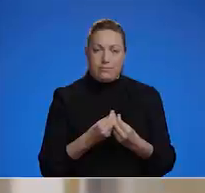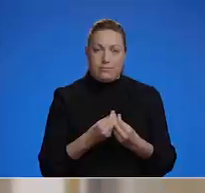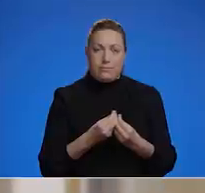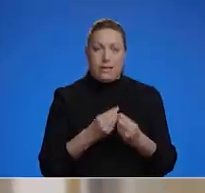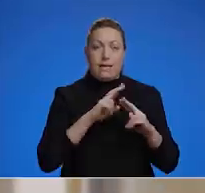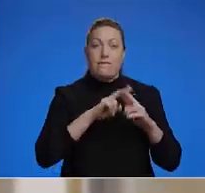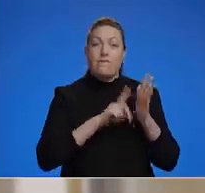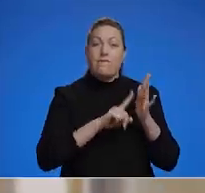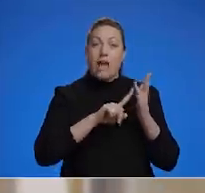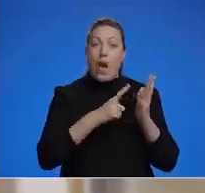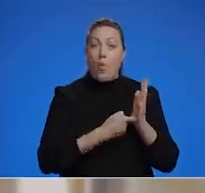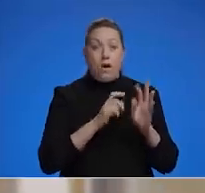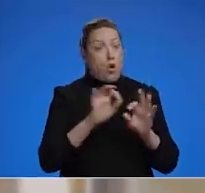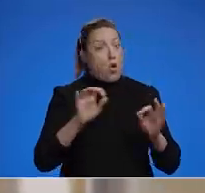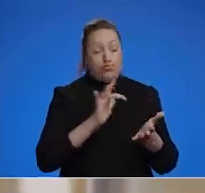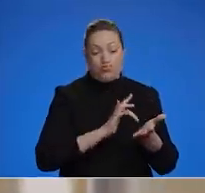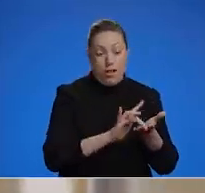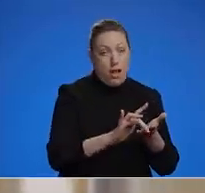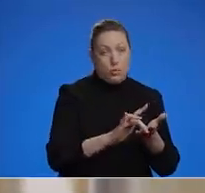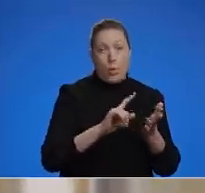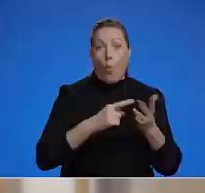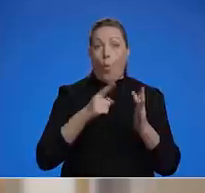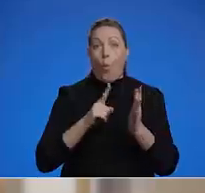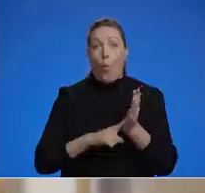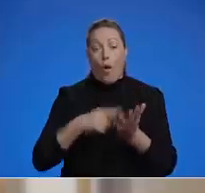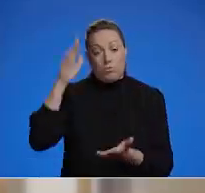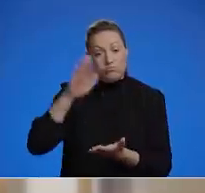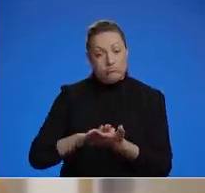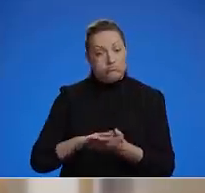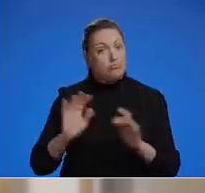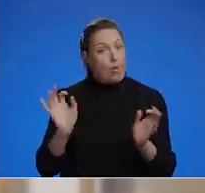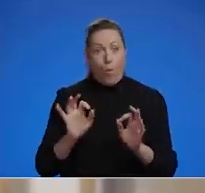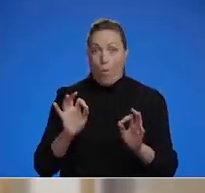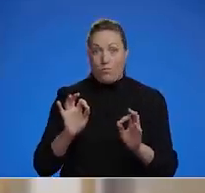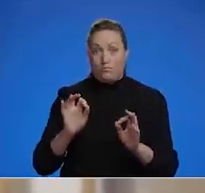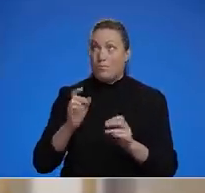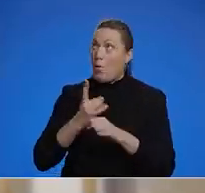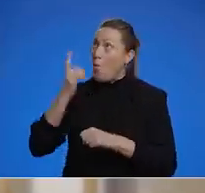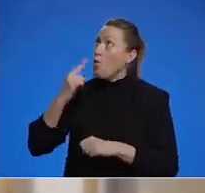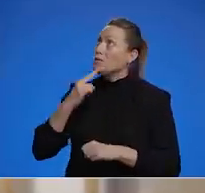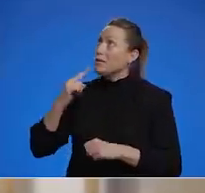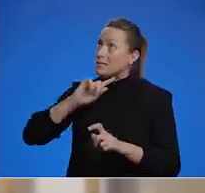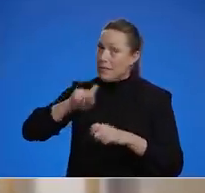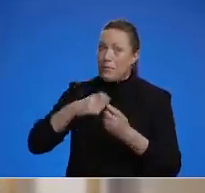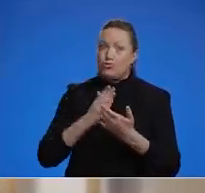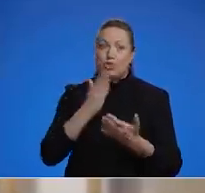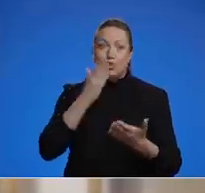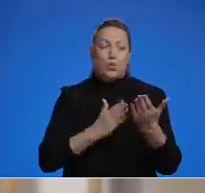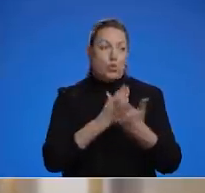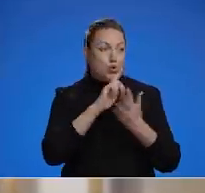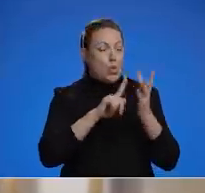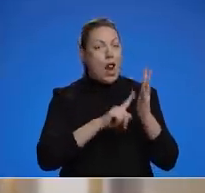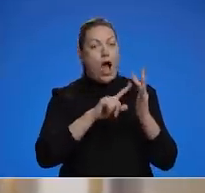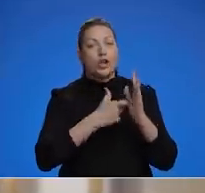The jar of meal was not spent, nor the jug of oil emptied, just as the Lord had foretold